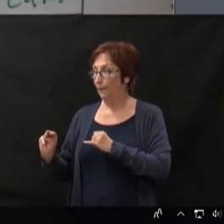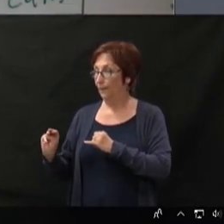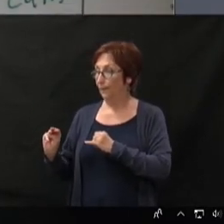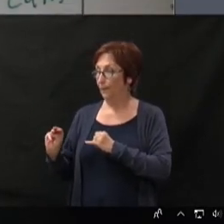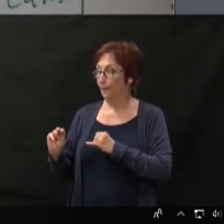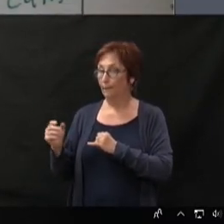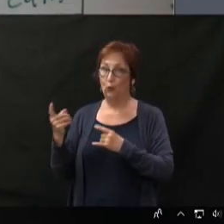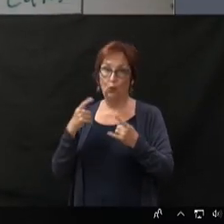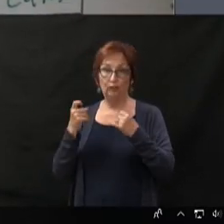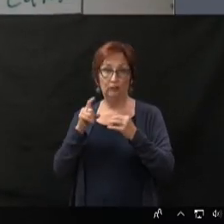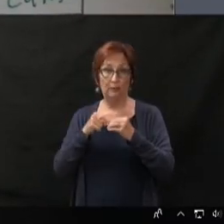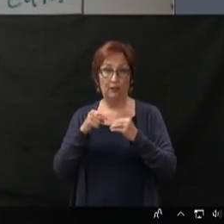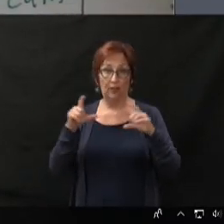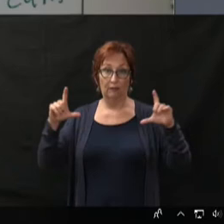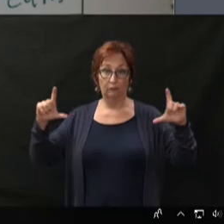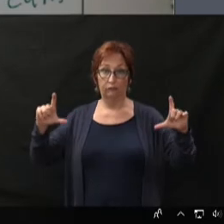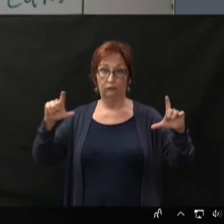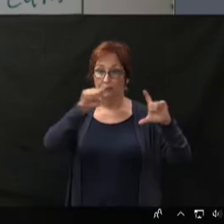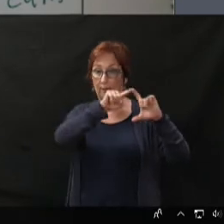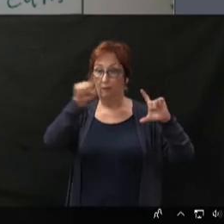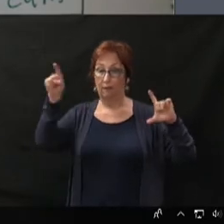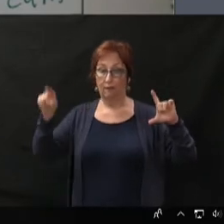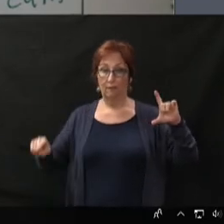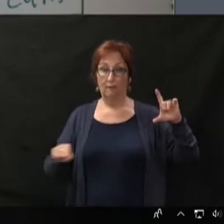Any questions on that?